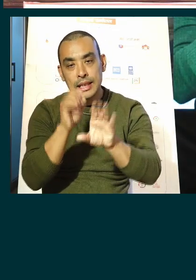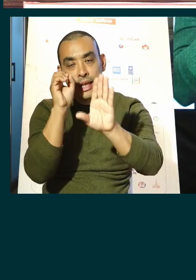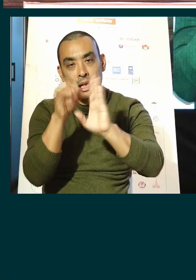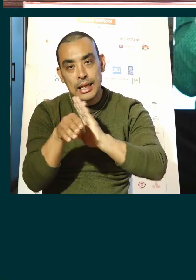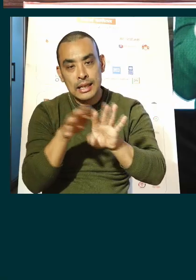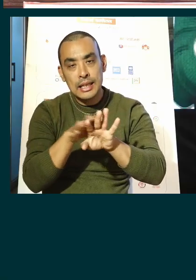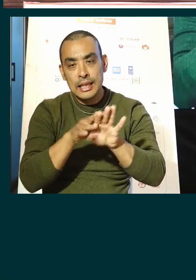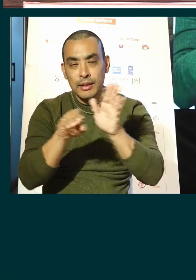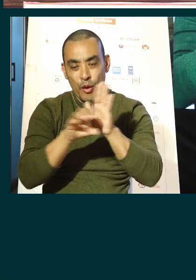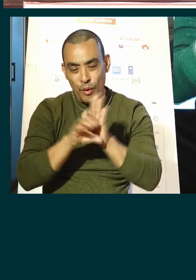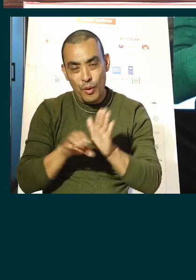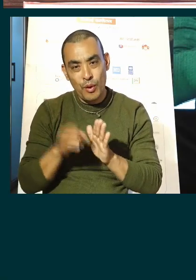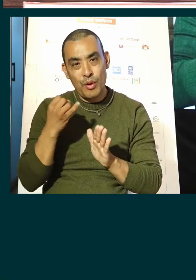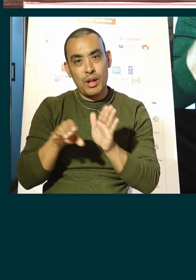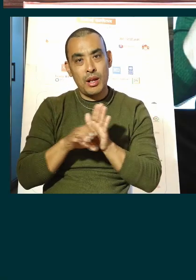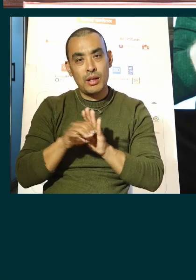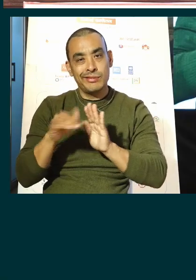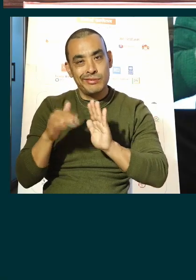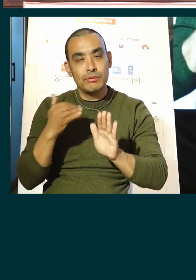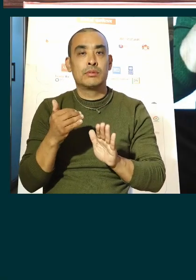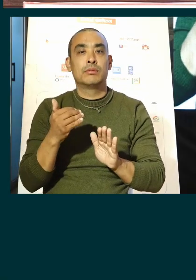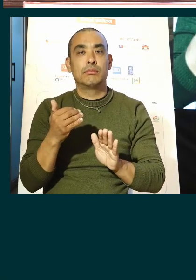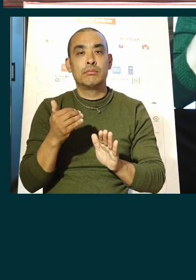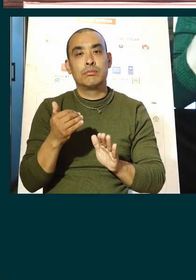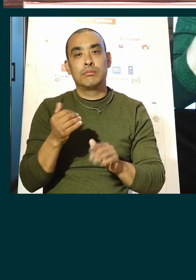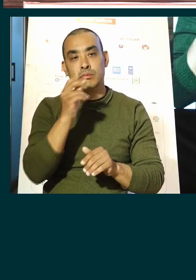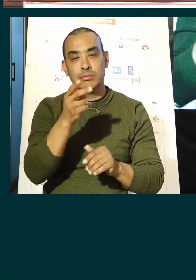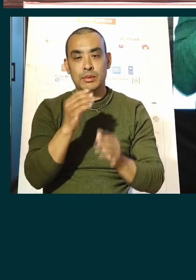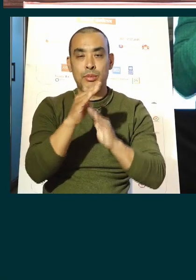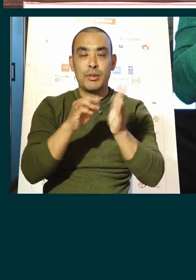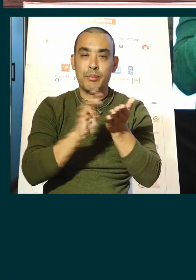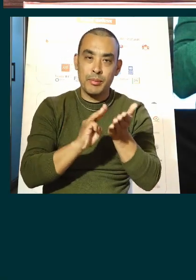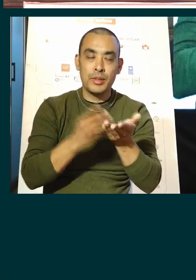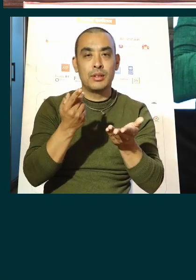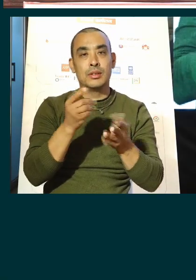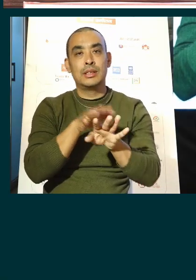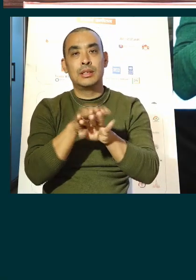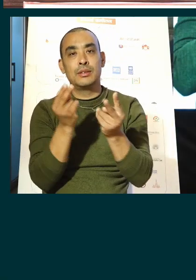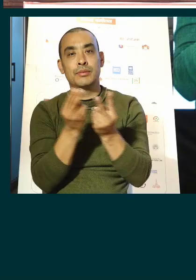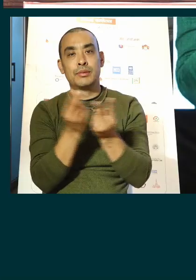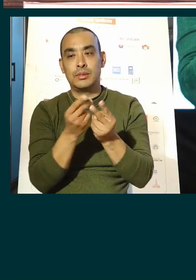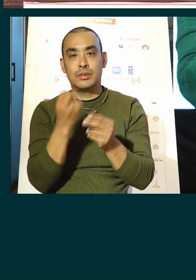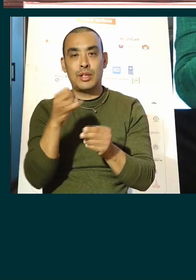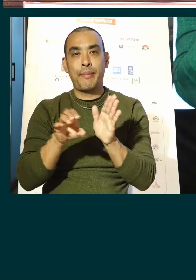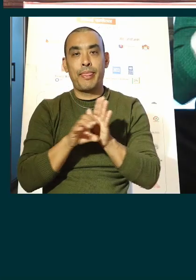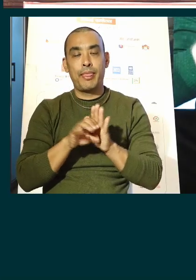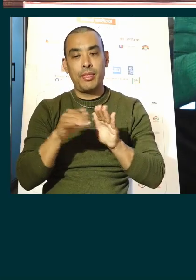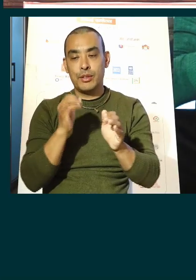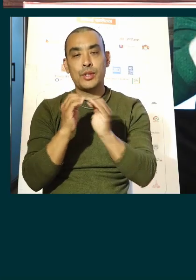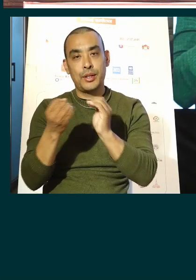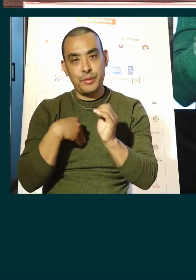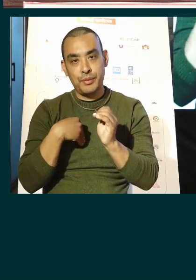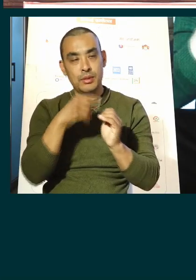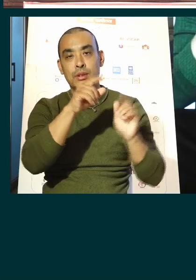a lot of negative comments, not just him, but also the family, very, very bad comments. Now the image